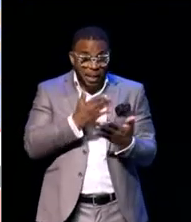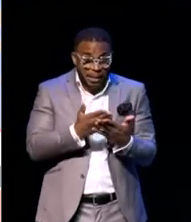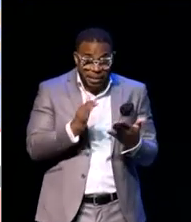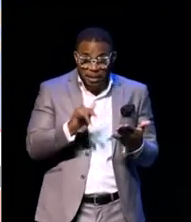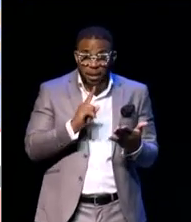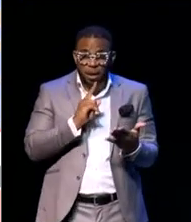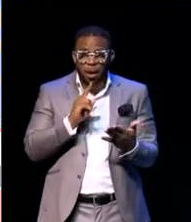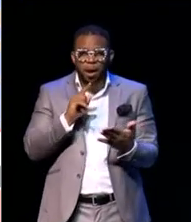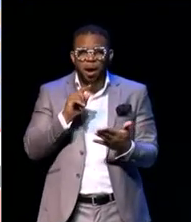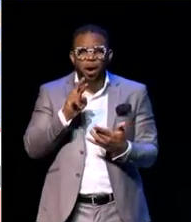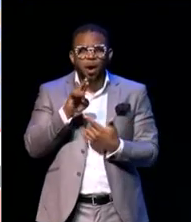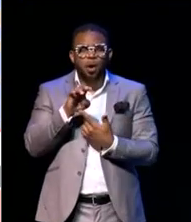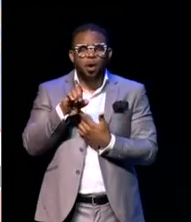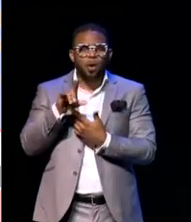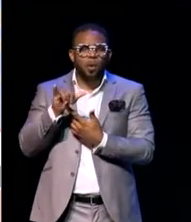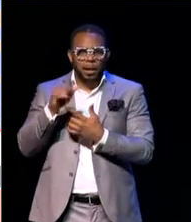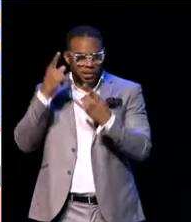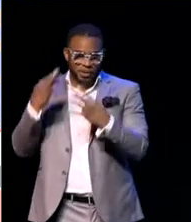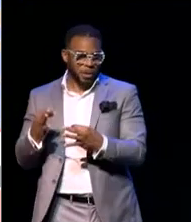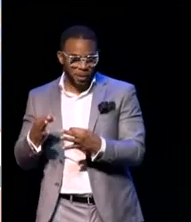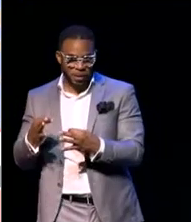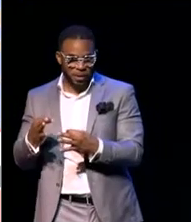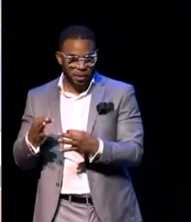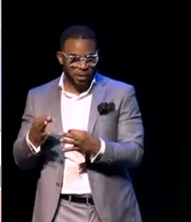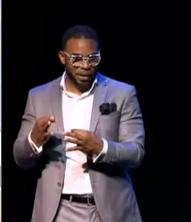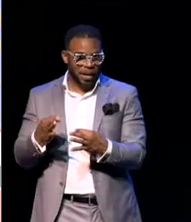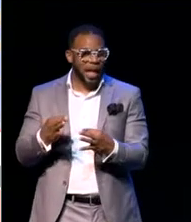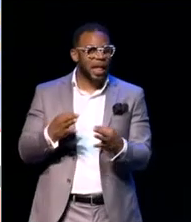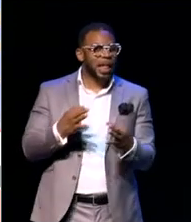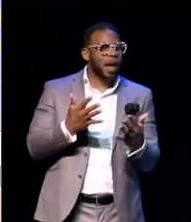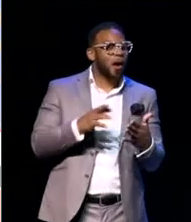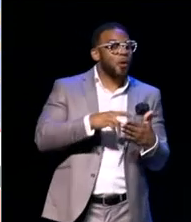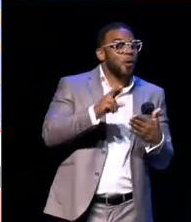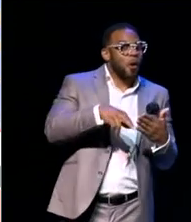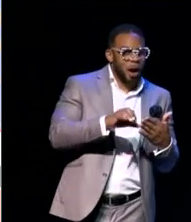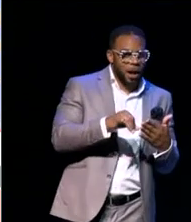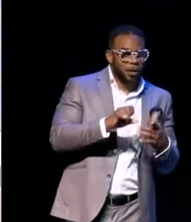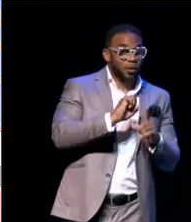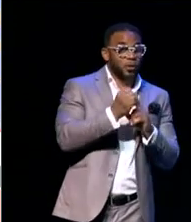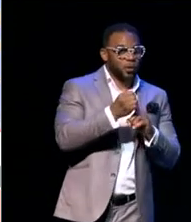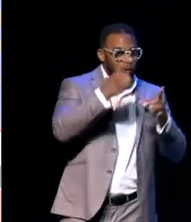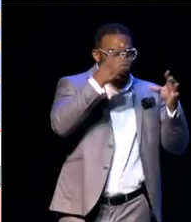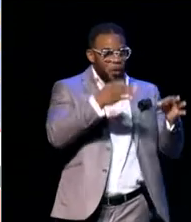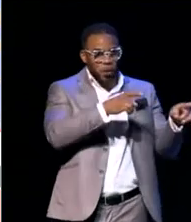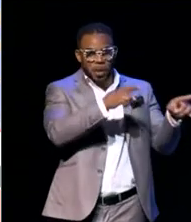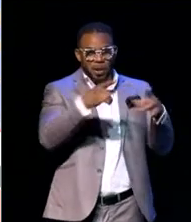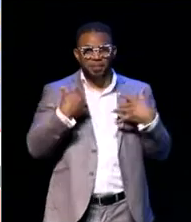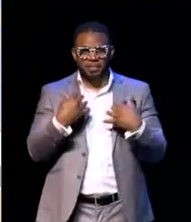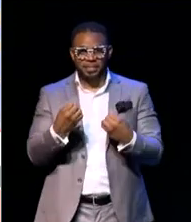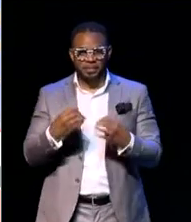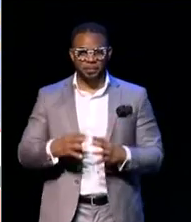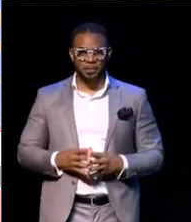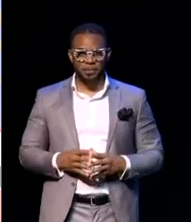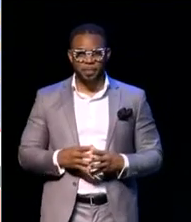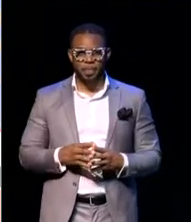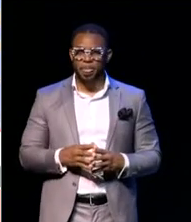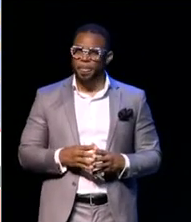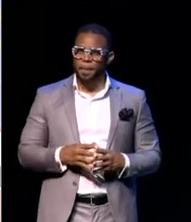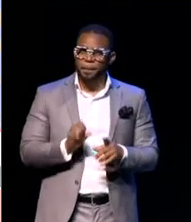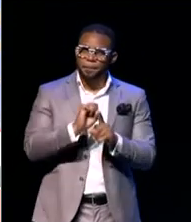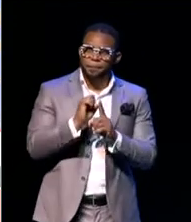things that are racially determined. They are the result of the social determinants of health.